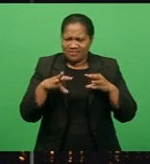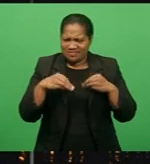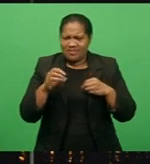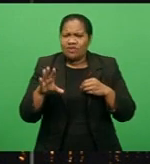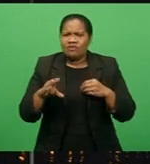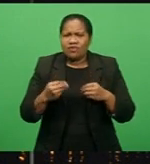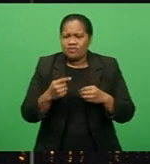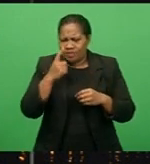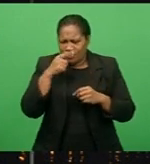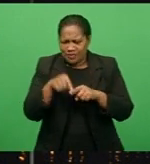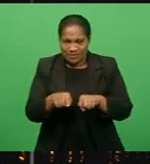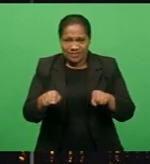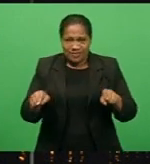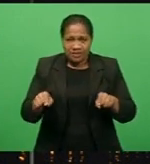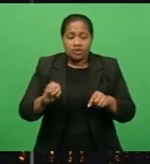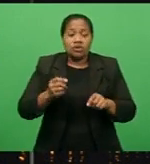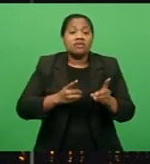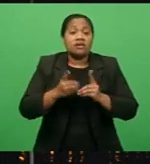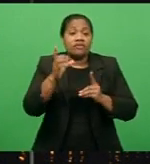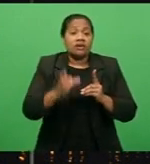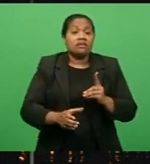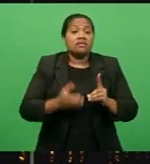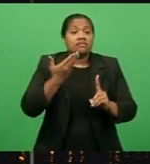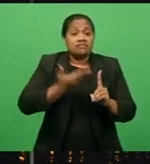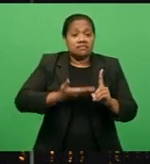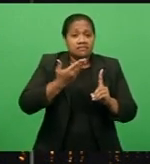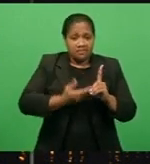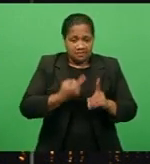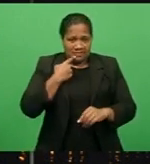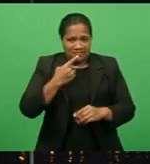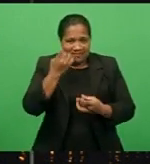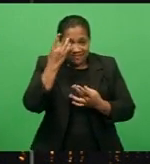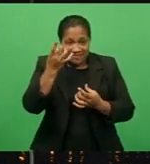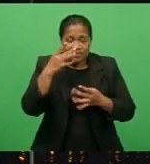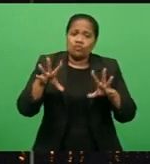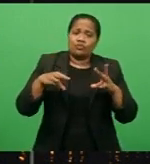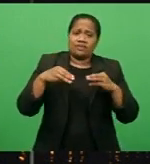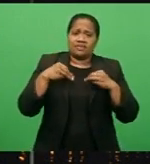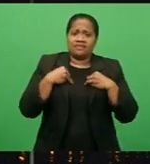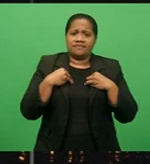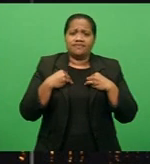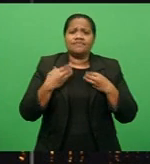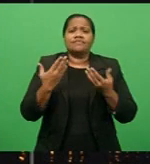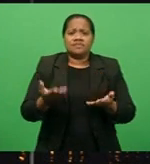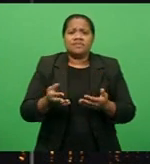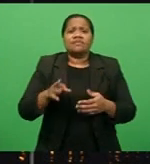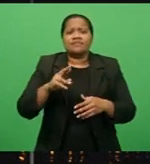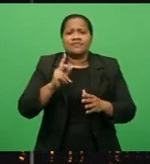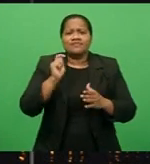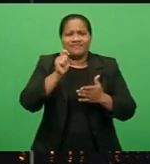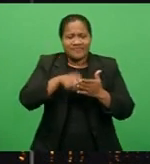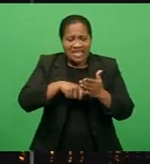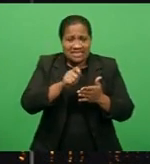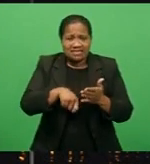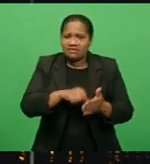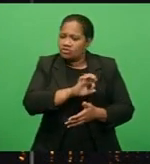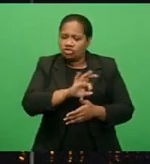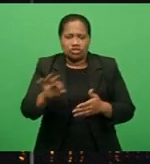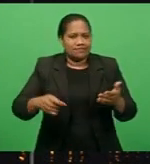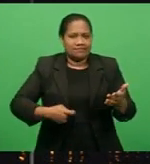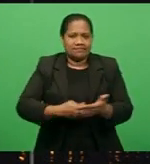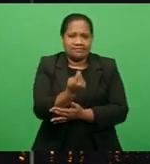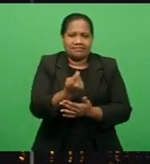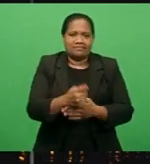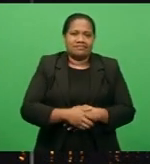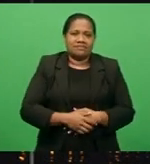basis. Director Revenue Management Fazrul Rahman says information received generally relates to taxes not being paid,